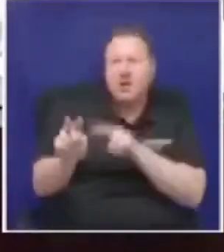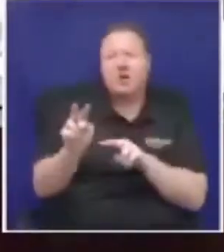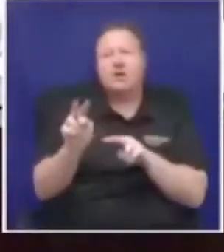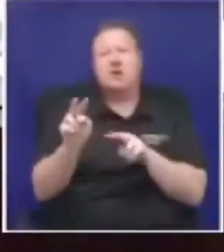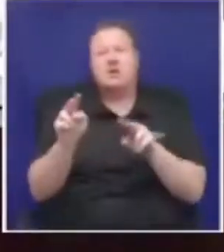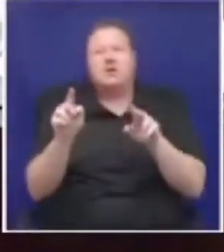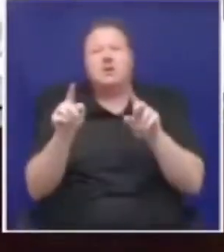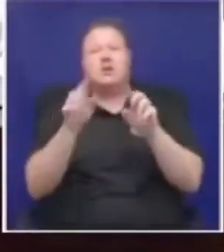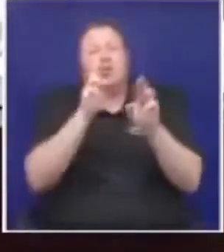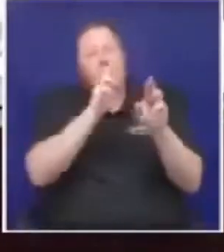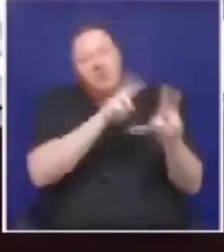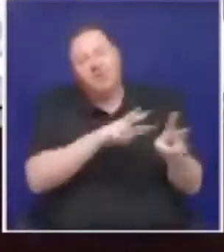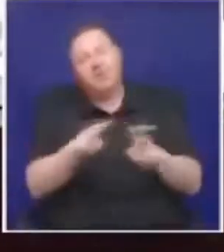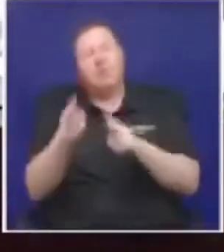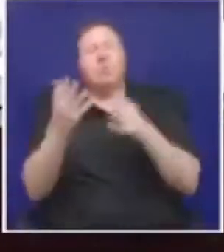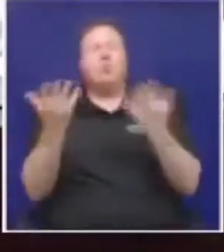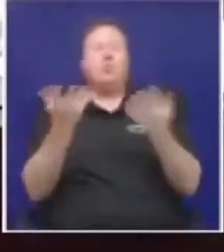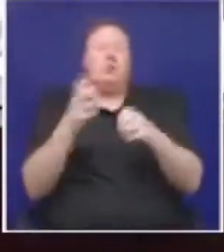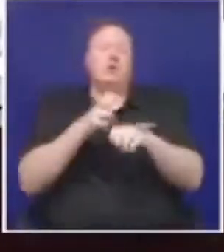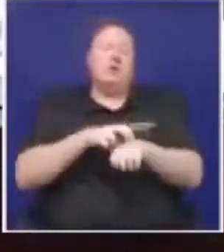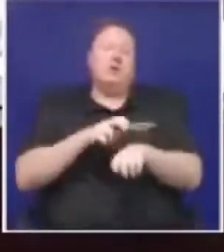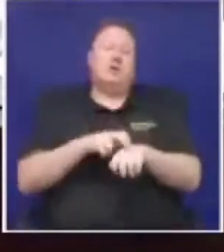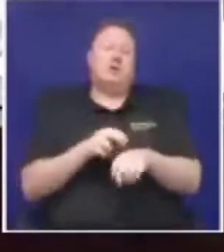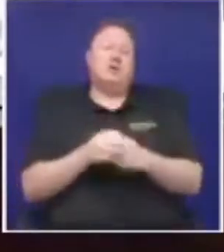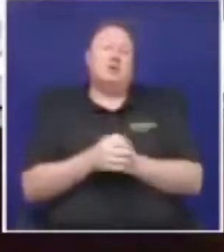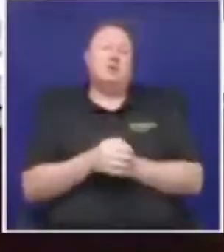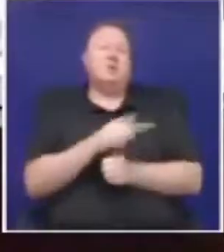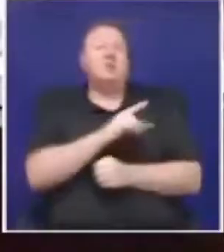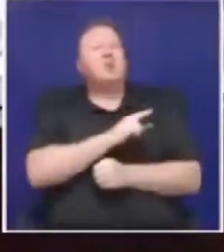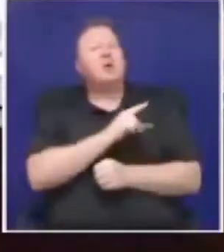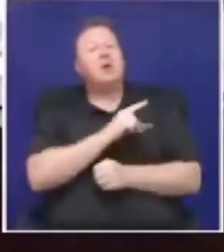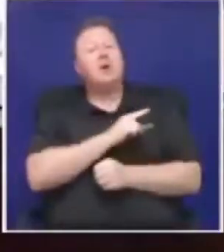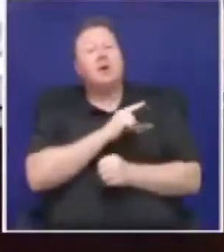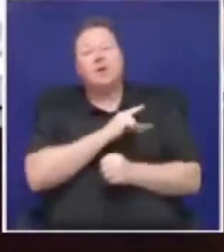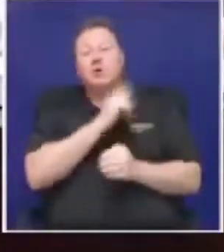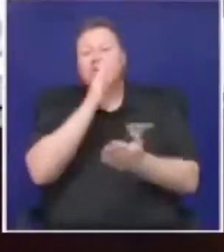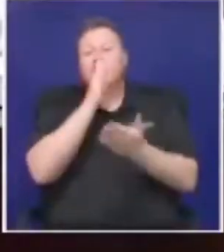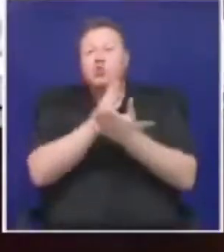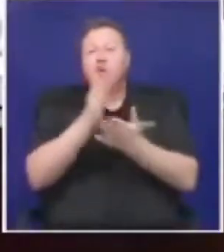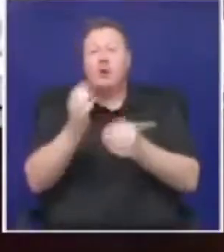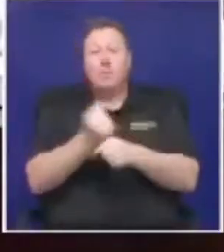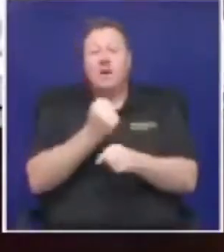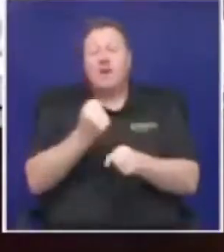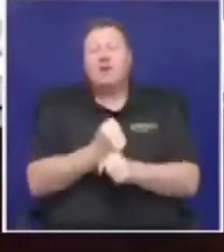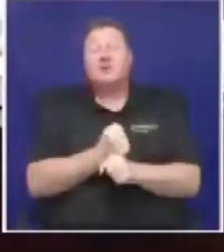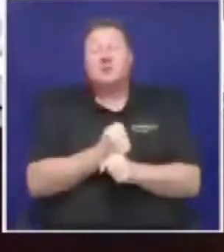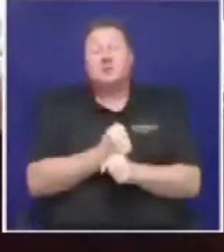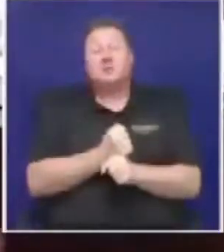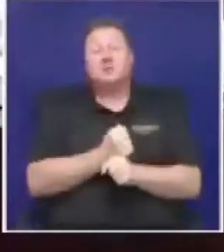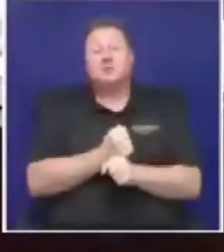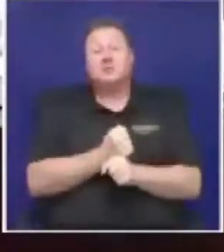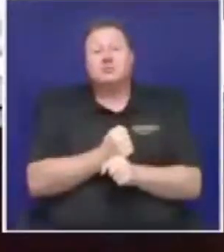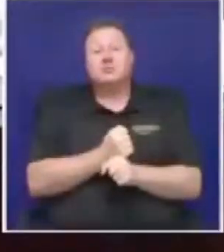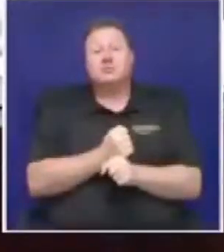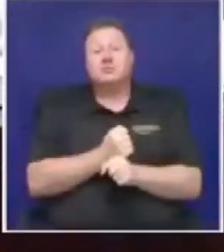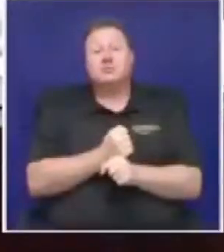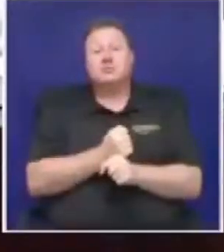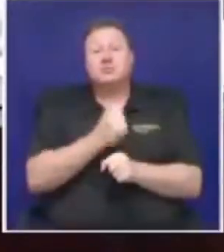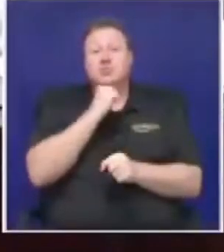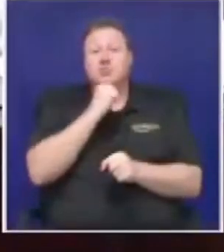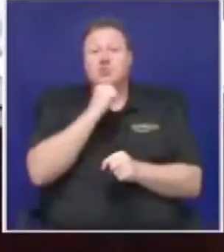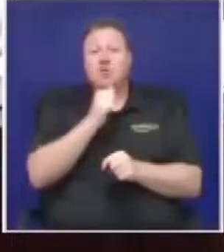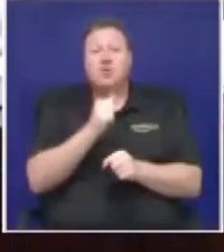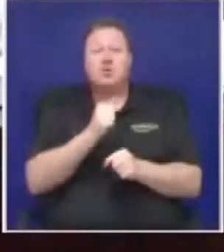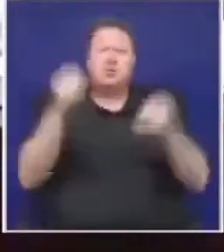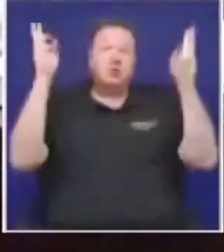must be reviewed when necessary, so that we can make sure that we don't have empty slogans,